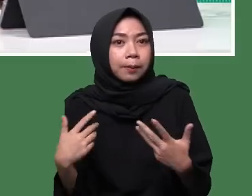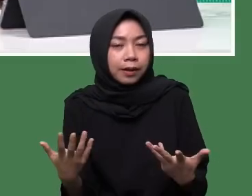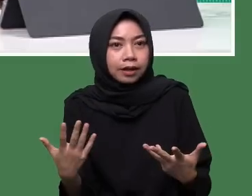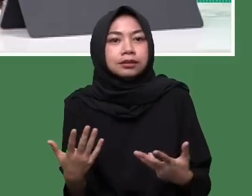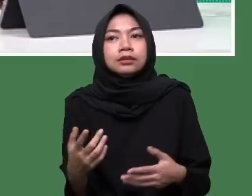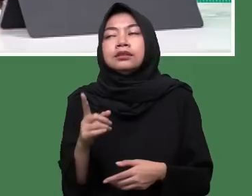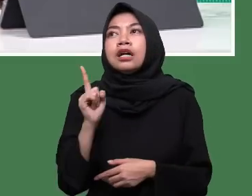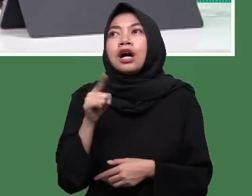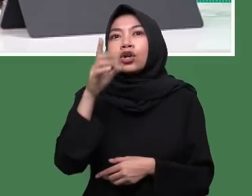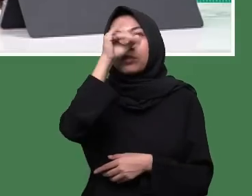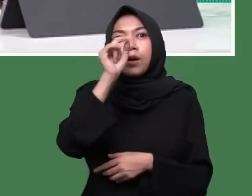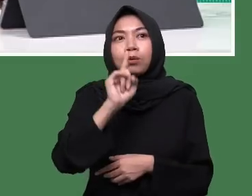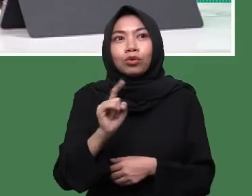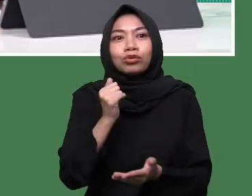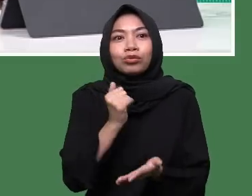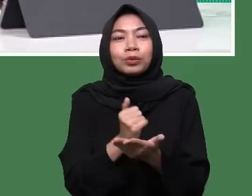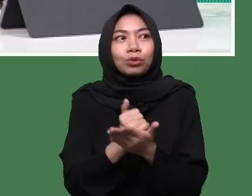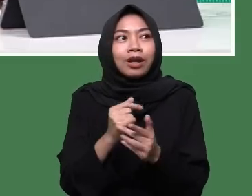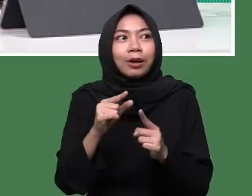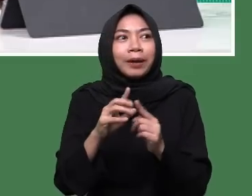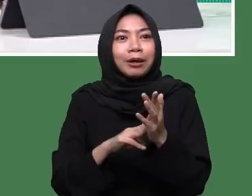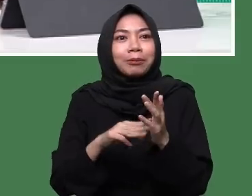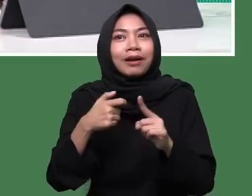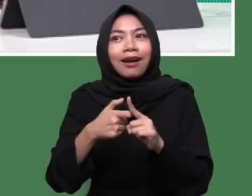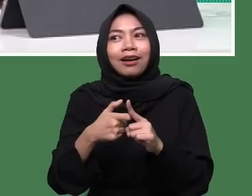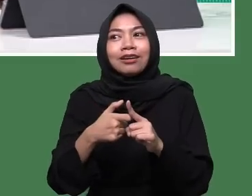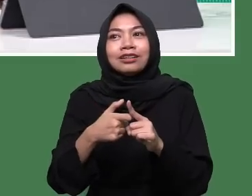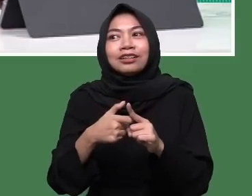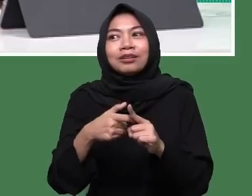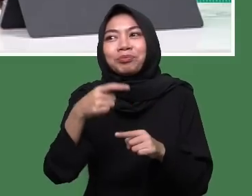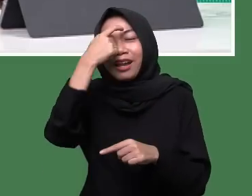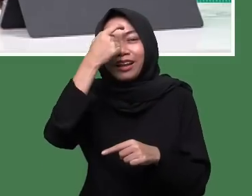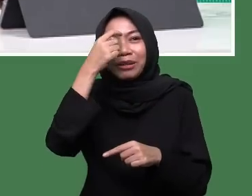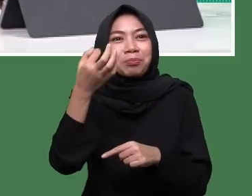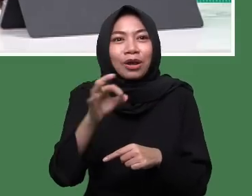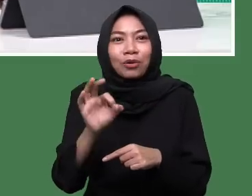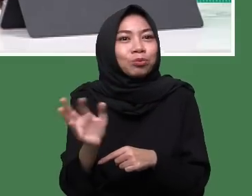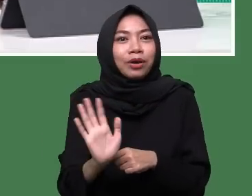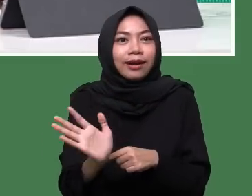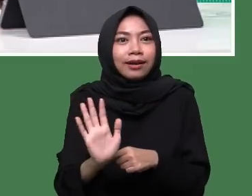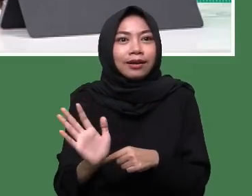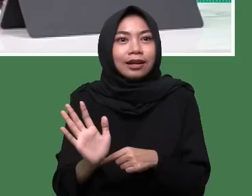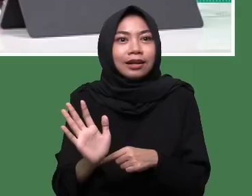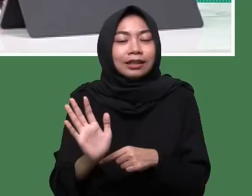FMD is not a new disease like COVID. Therefore, the knowledge of how to handle